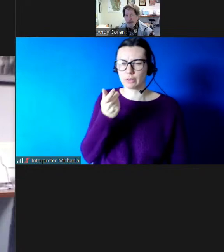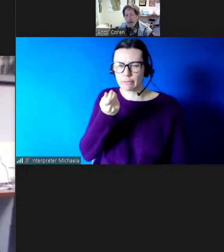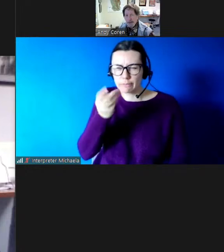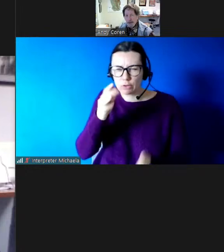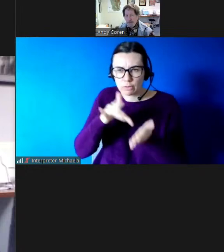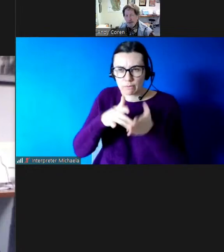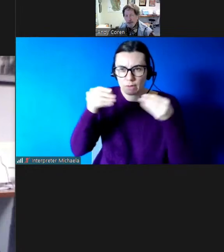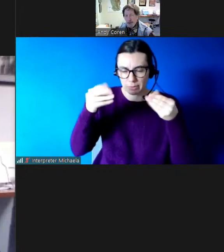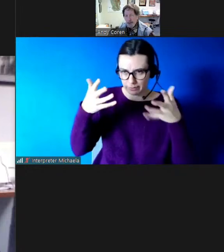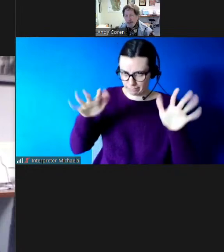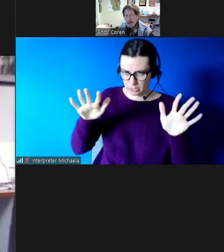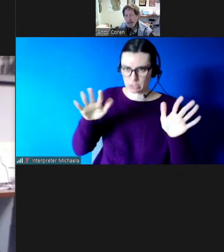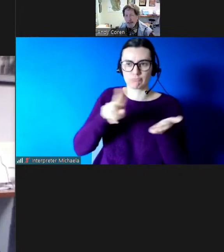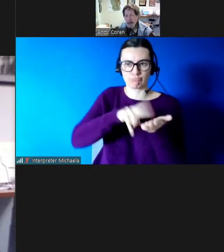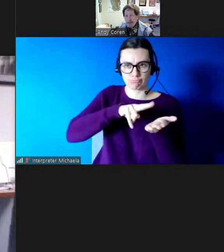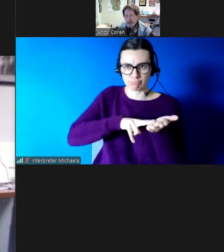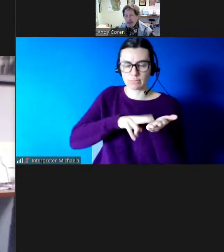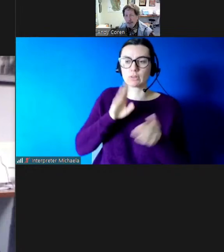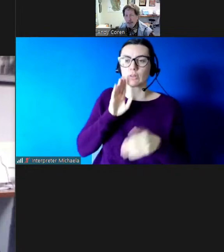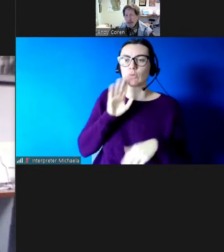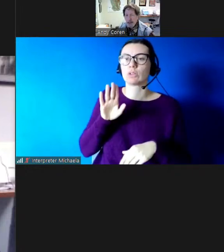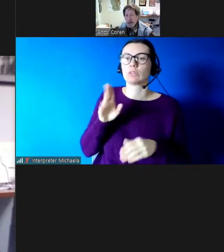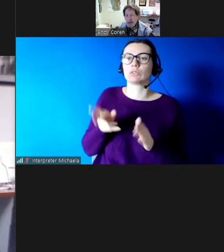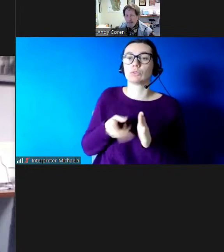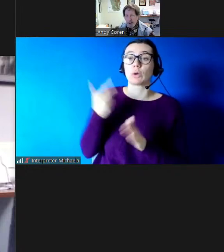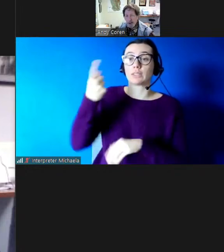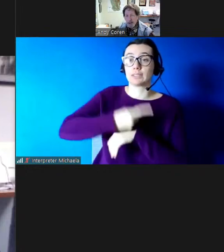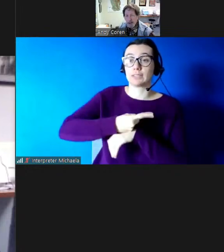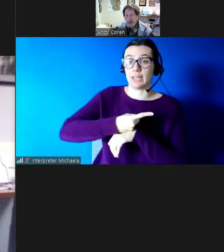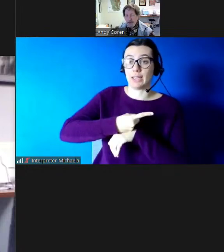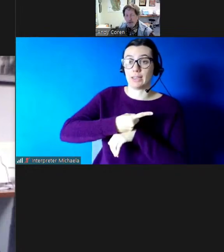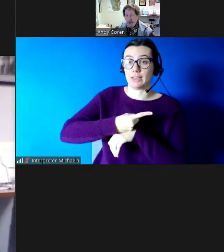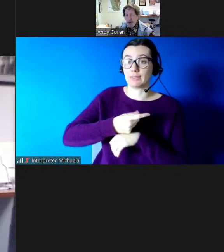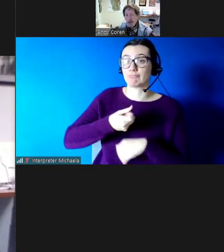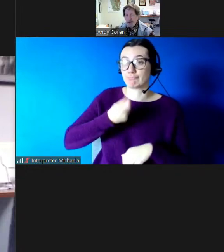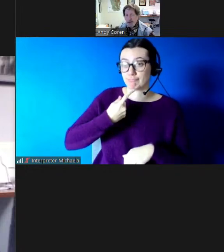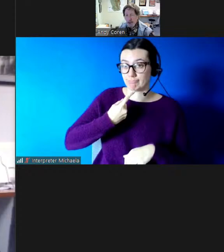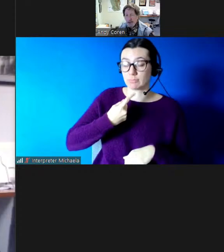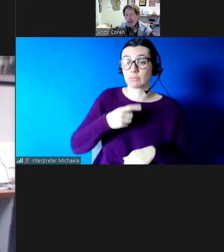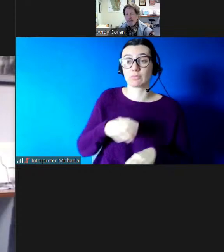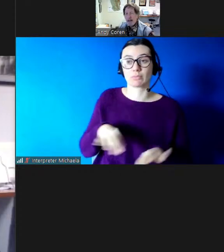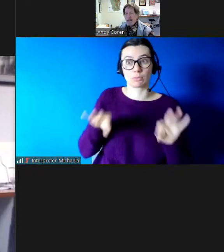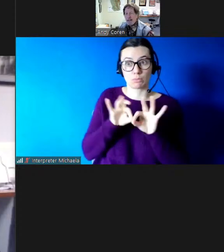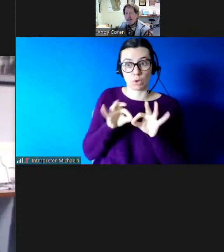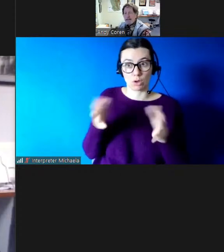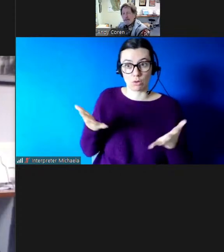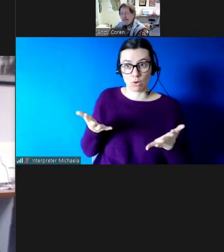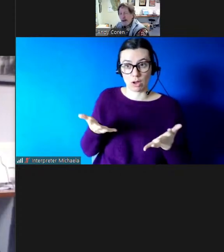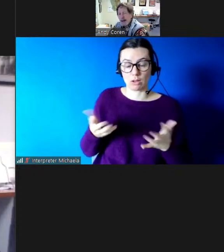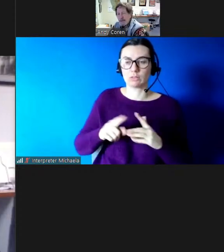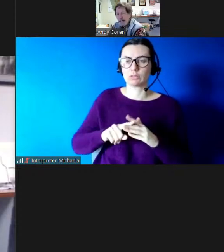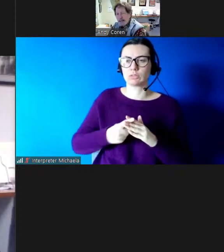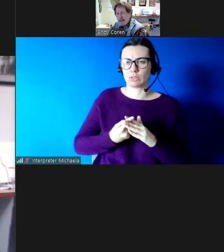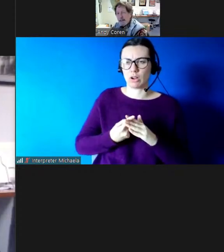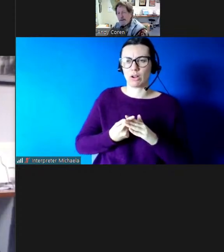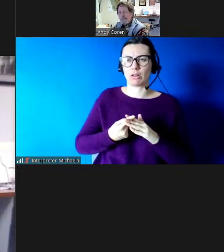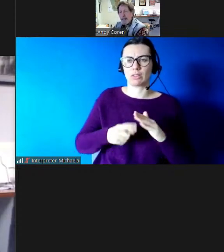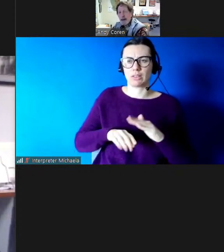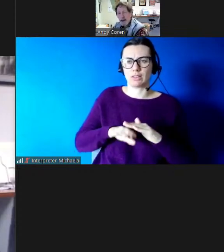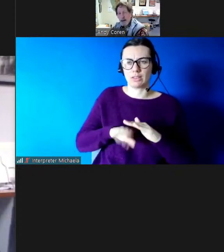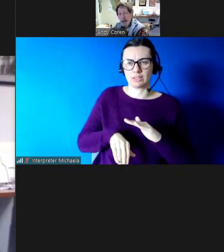far. They will be twice-a-day capsules. The important thing is that we're going to want to start them at less than 5